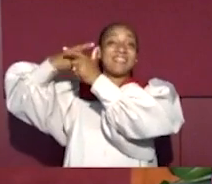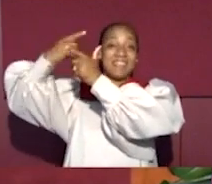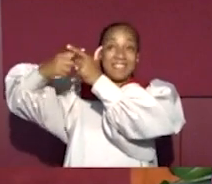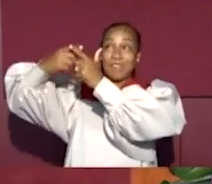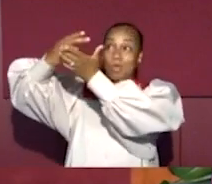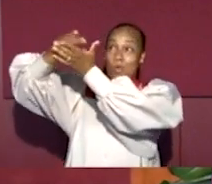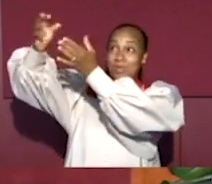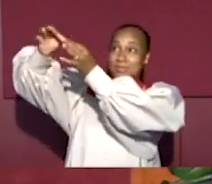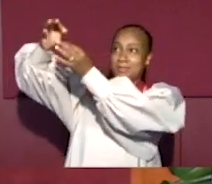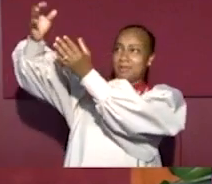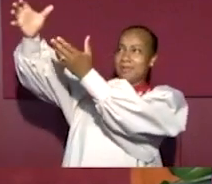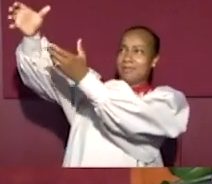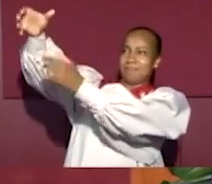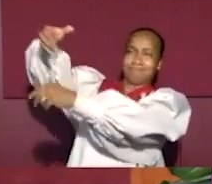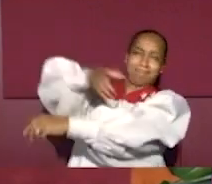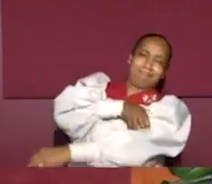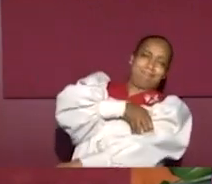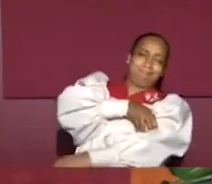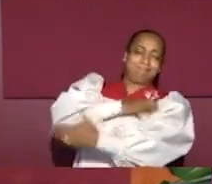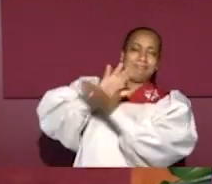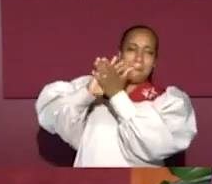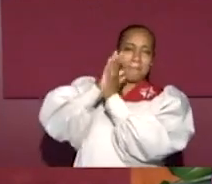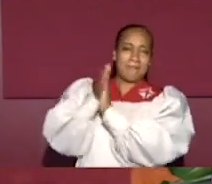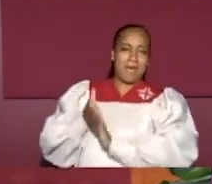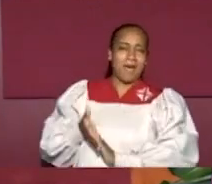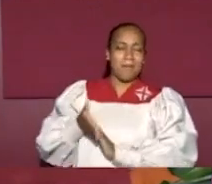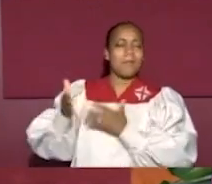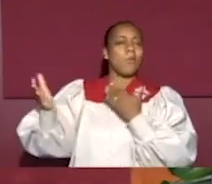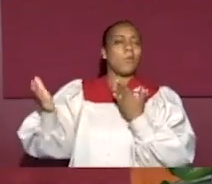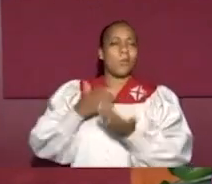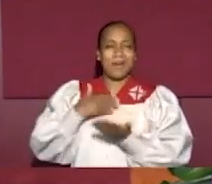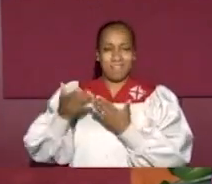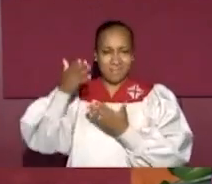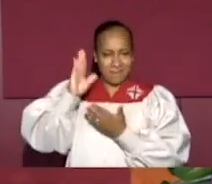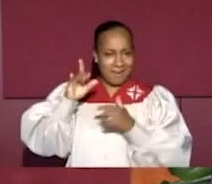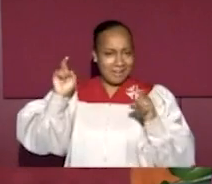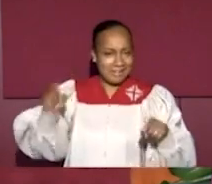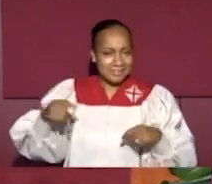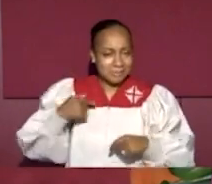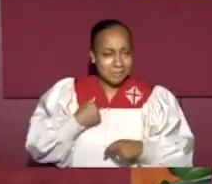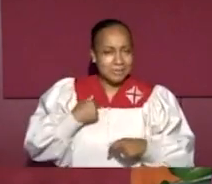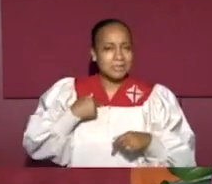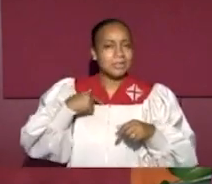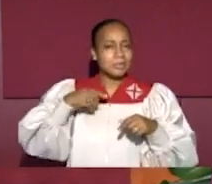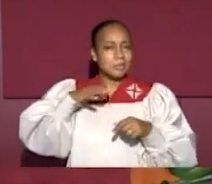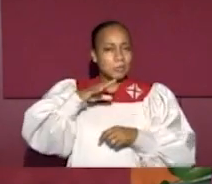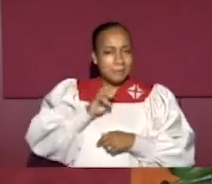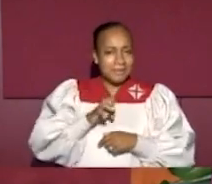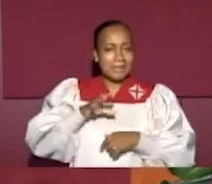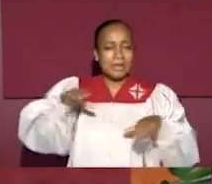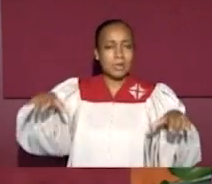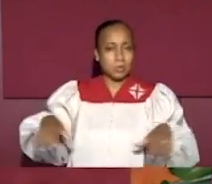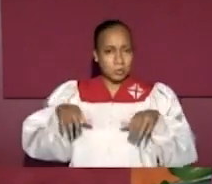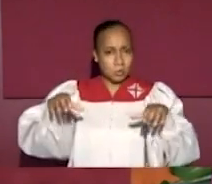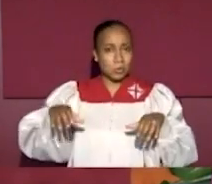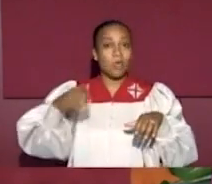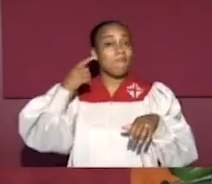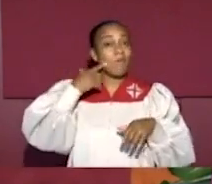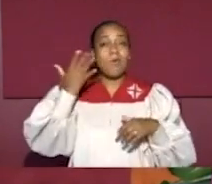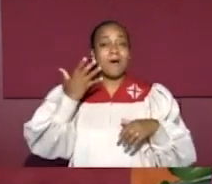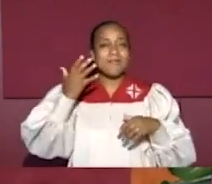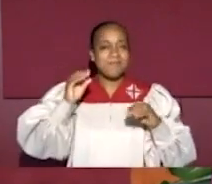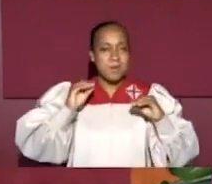to be whatever it is that God needs me to be and to do whatever it is that God needs me to do to move